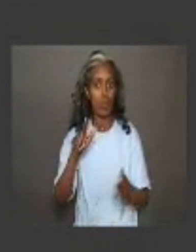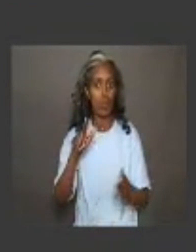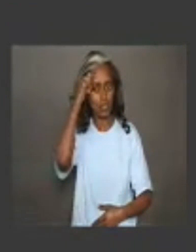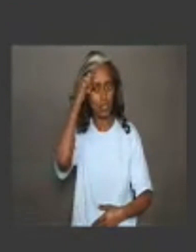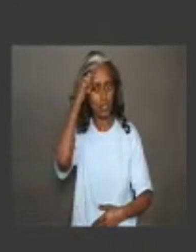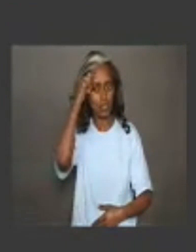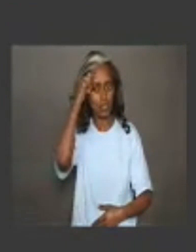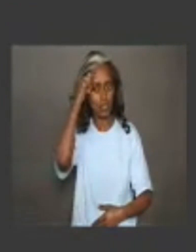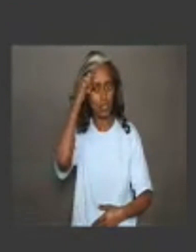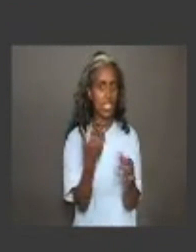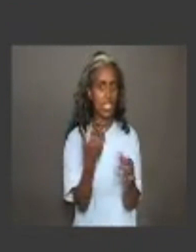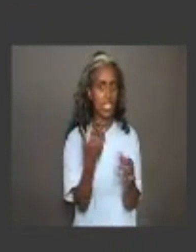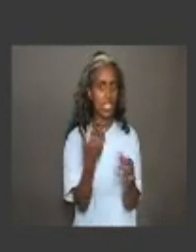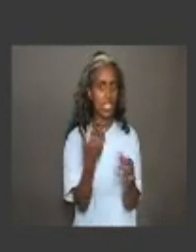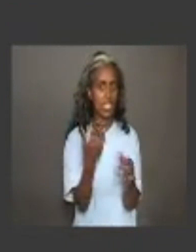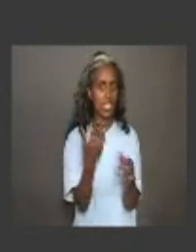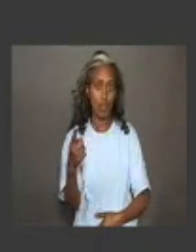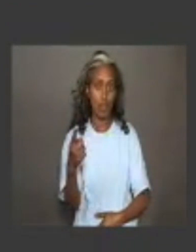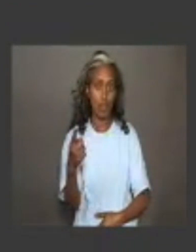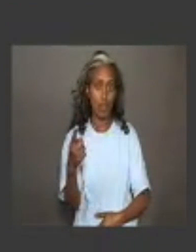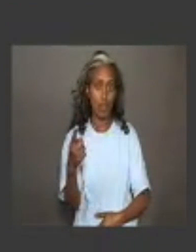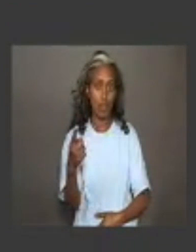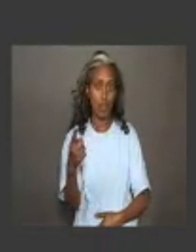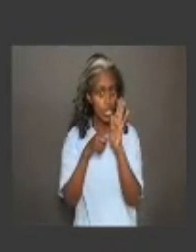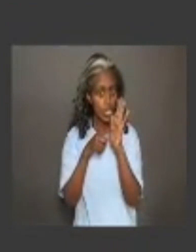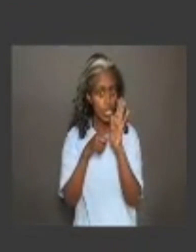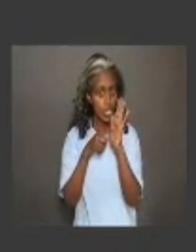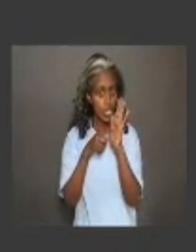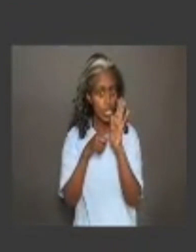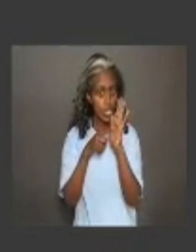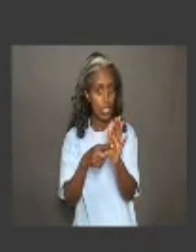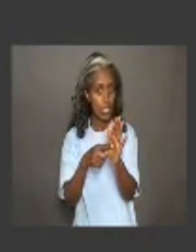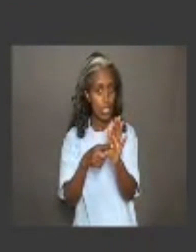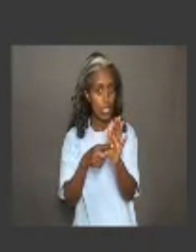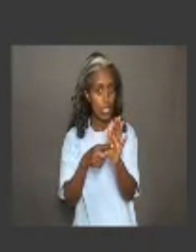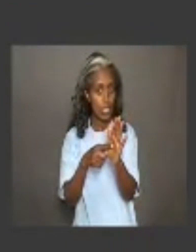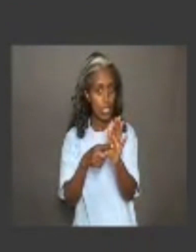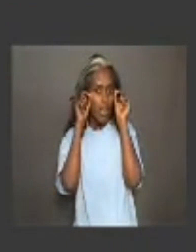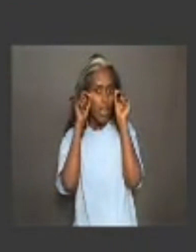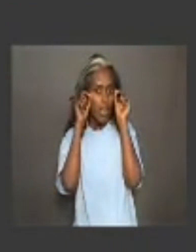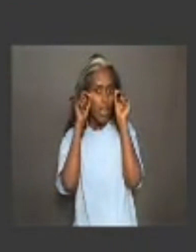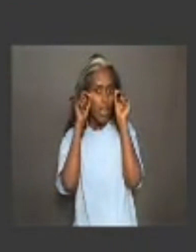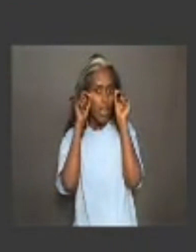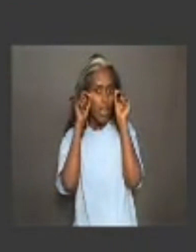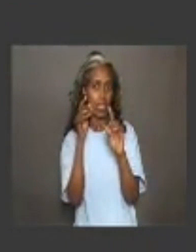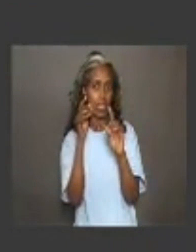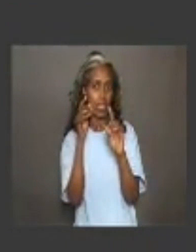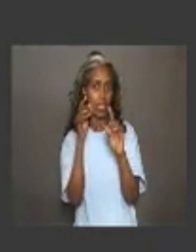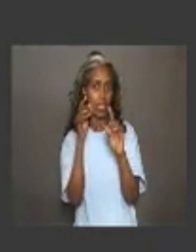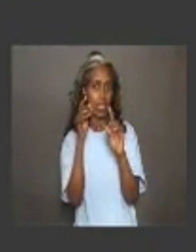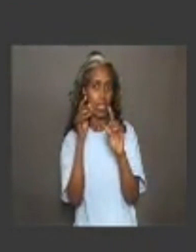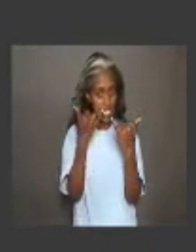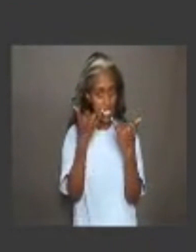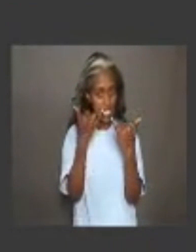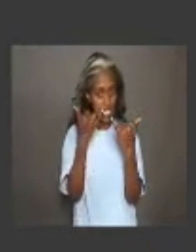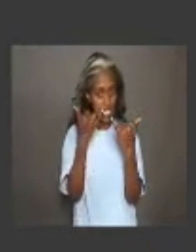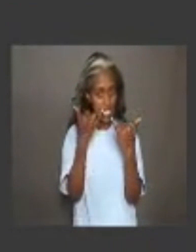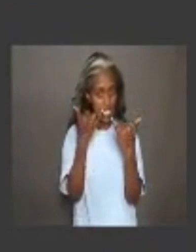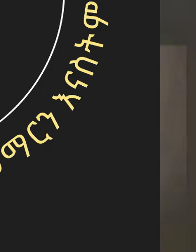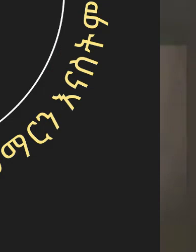everyone! You are showing an admirable grasp of both the division theorem and the remainder